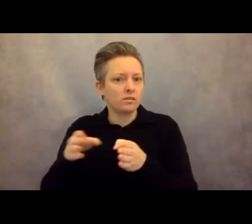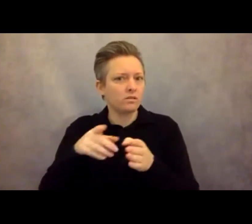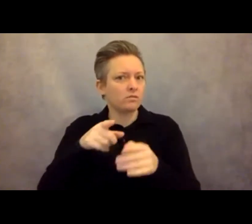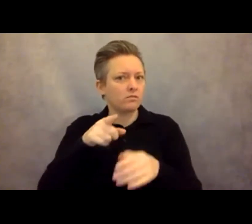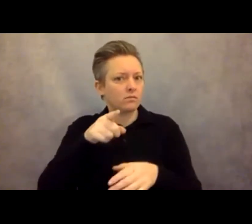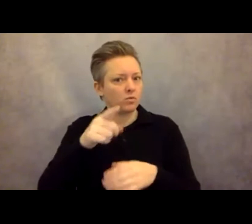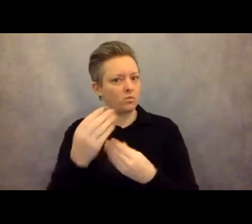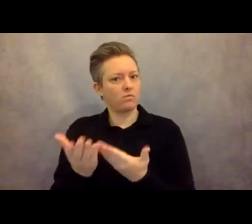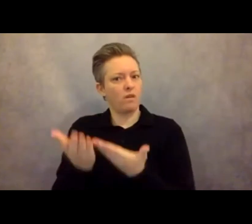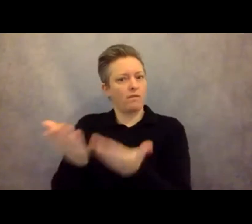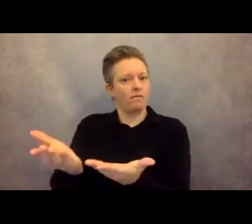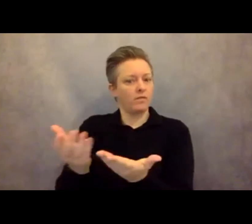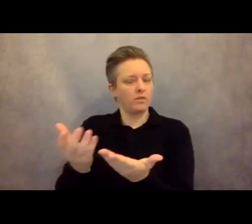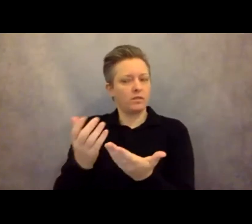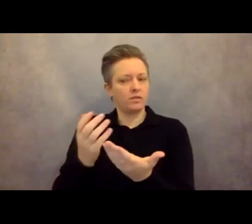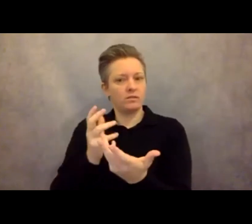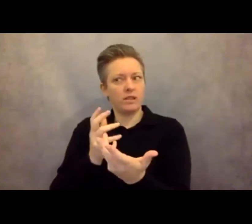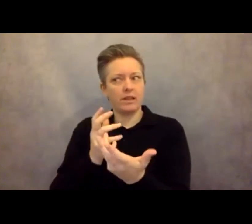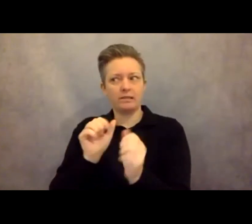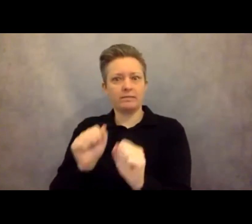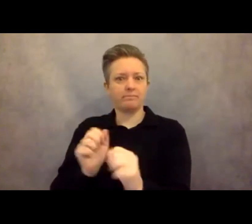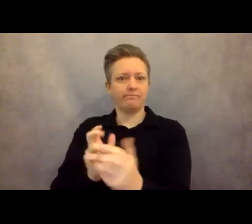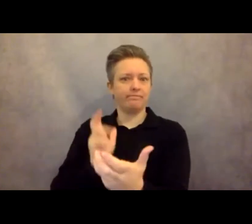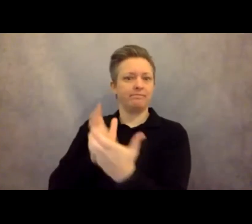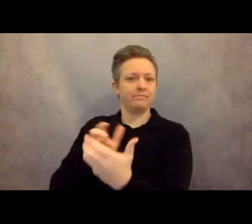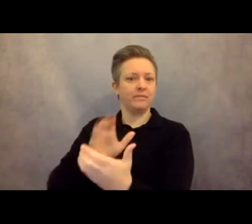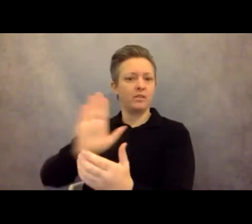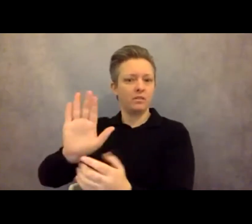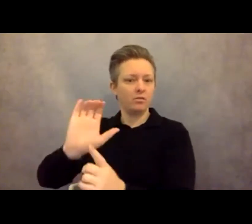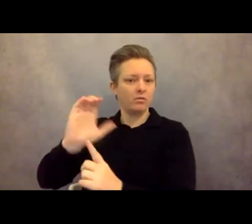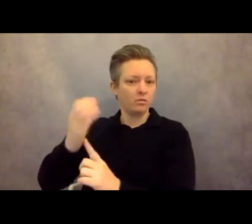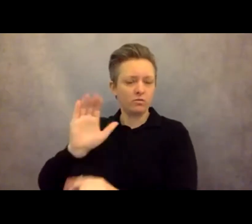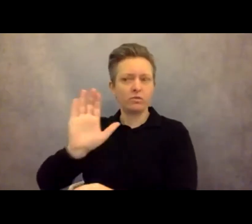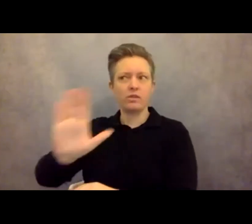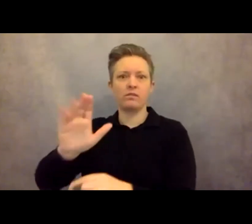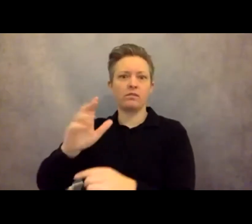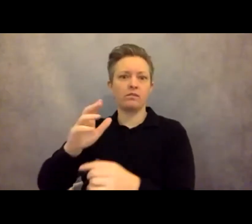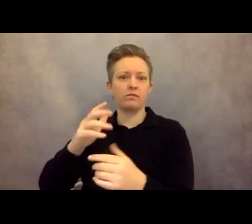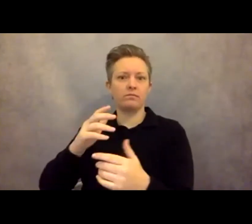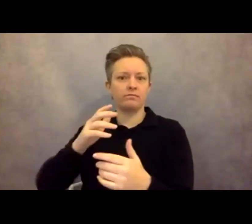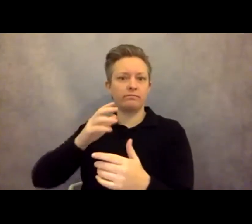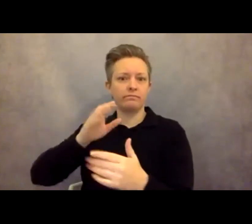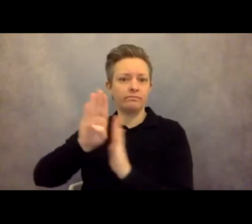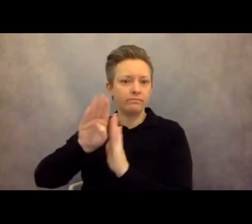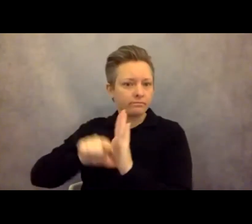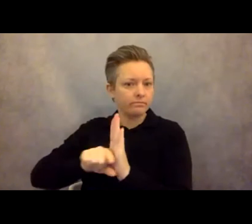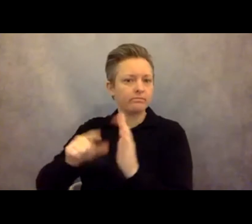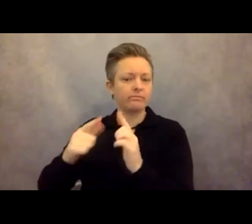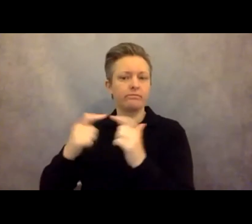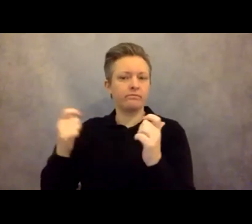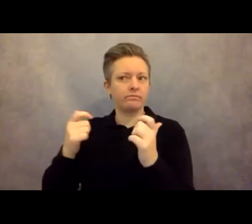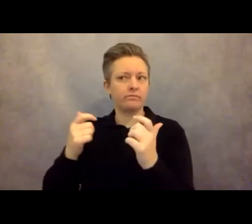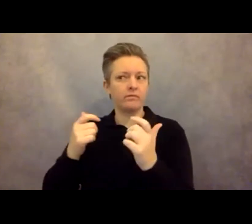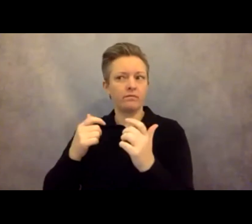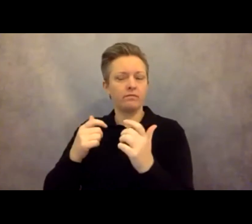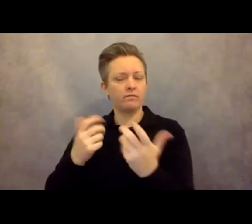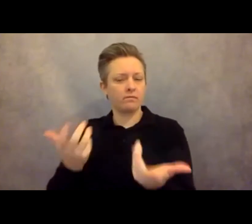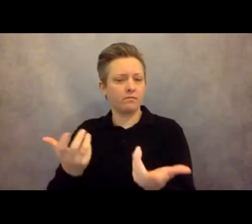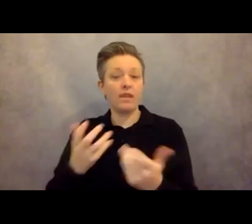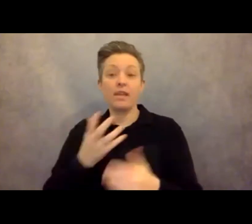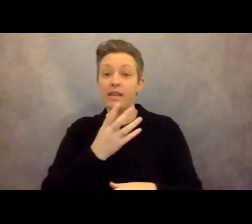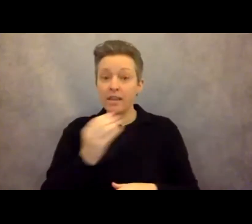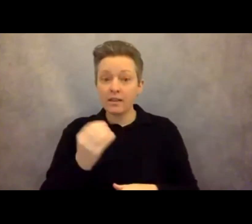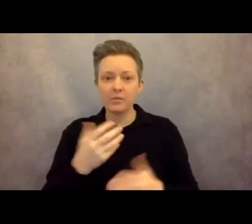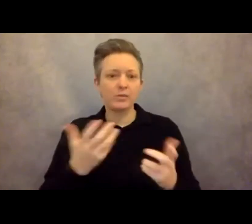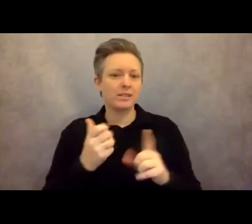or relevant or appropriate? Or are you offering resources that aren't all of those things? And then what's the impact for the community, right? So we